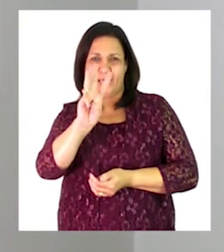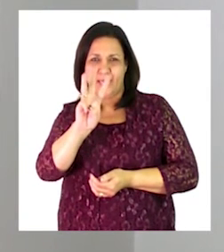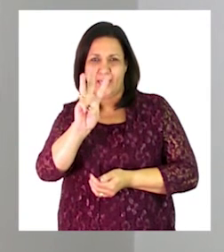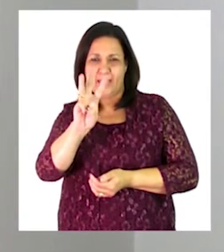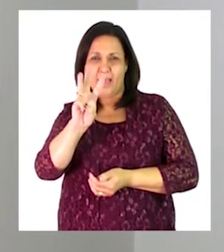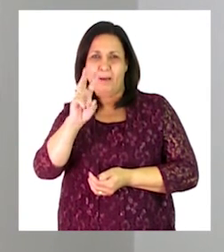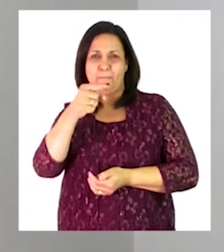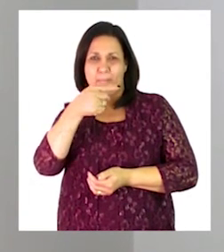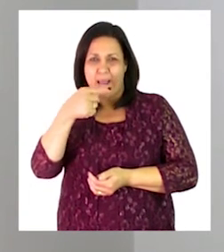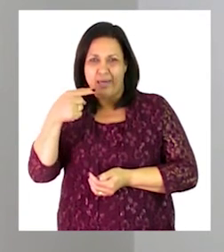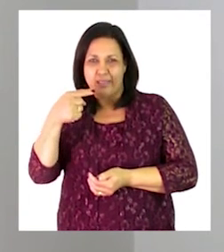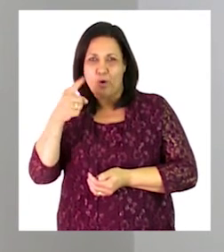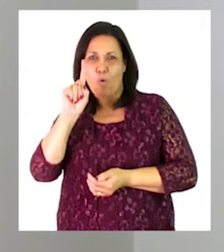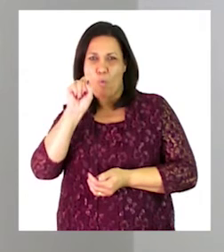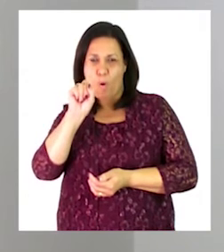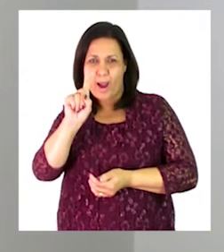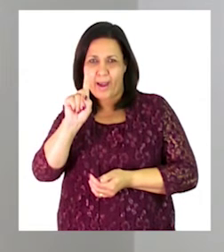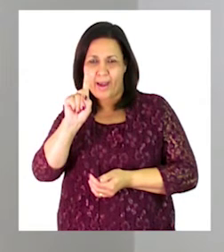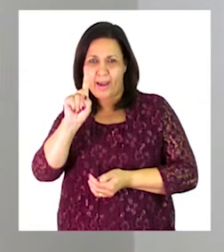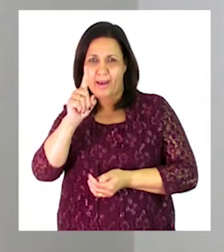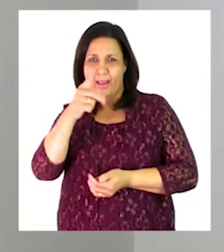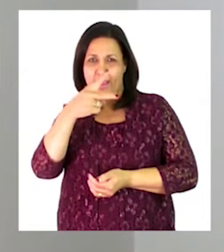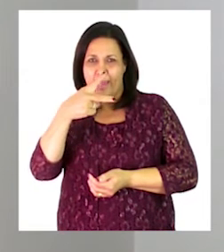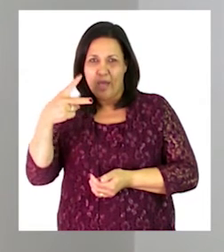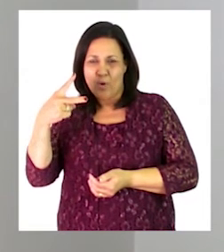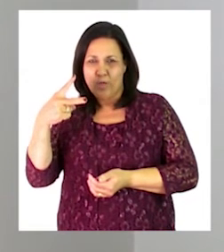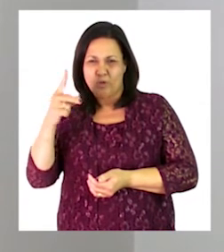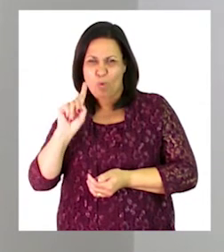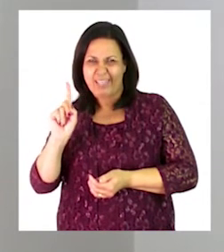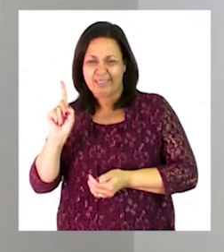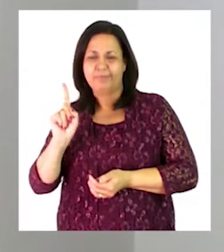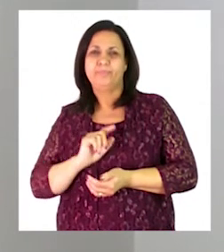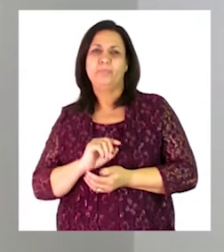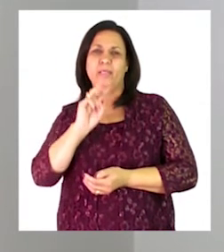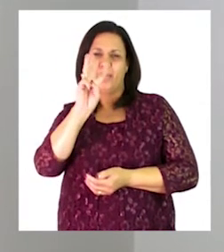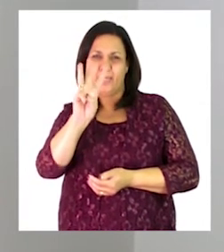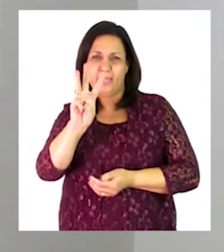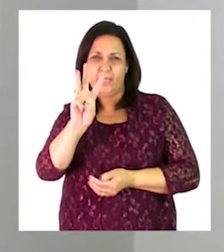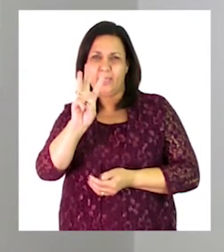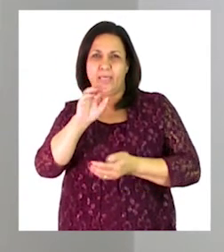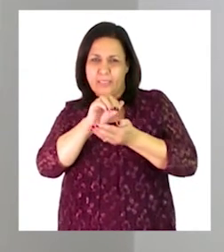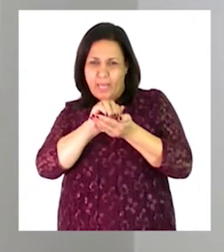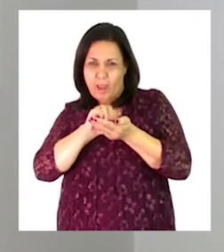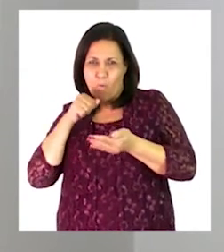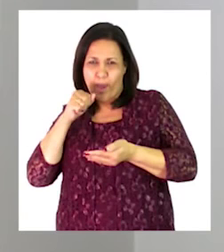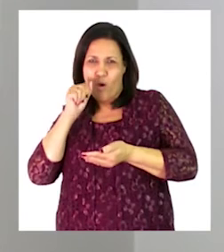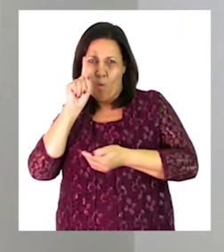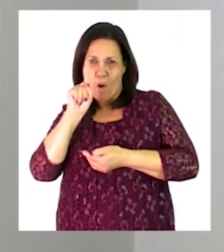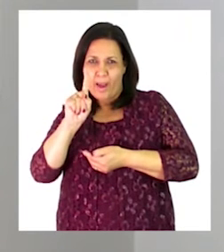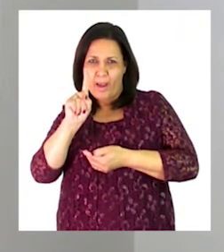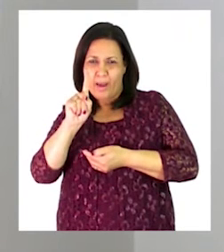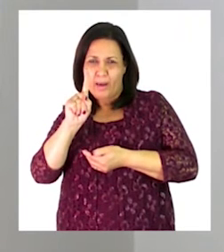3 minus 1, which means 3 take away